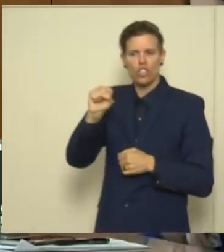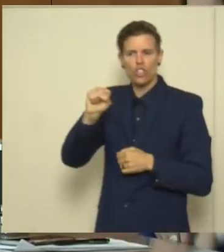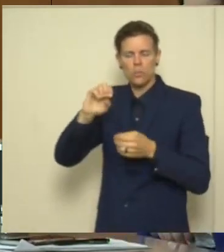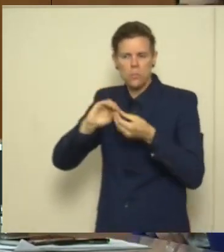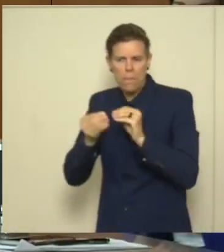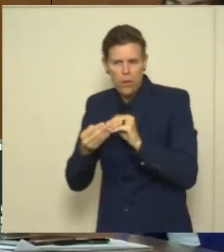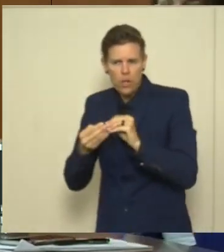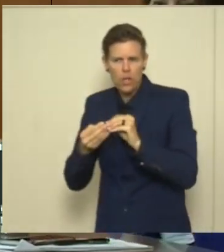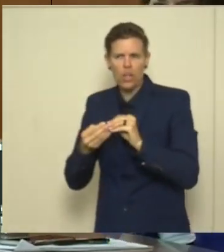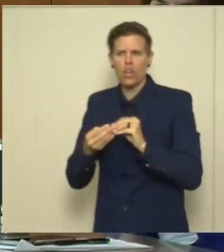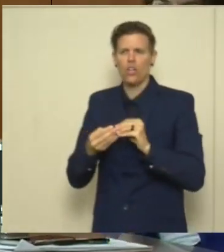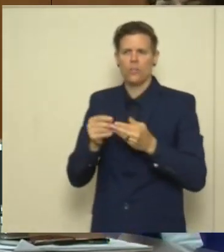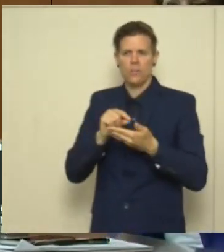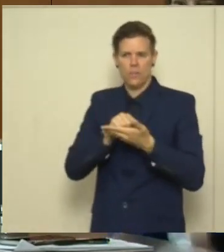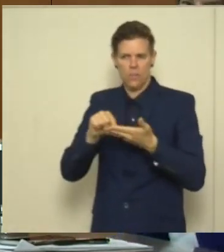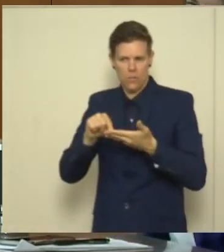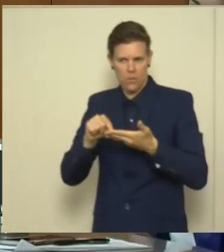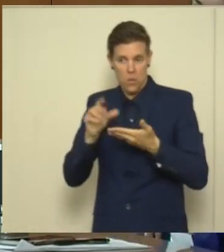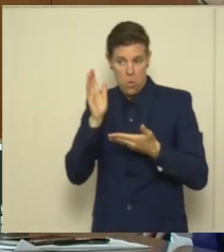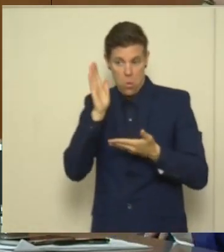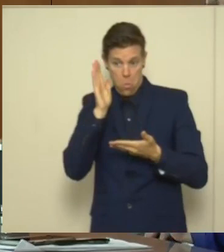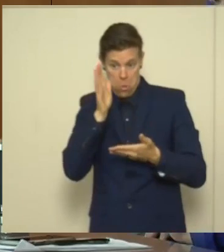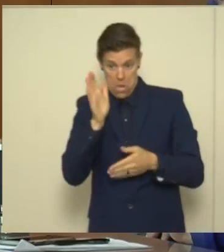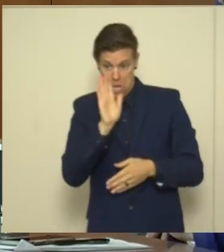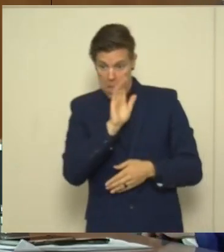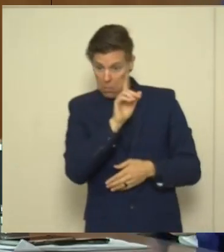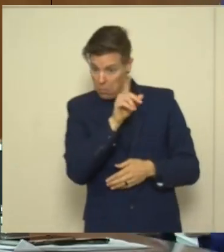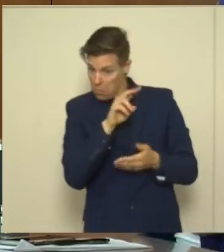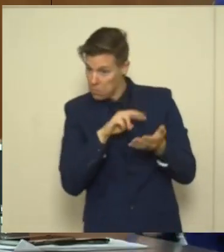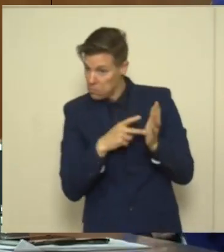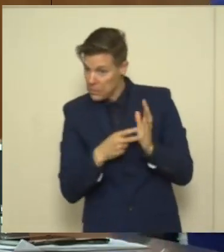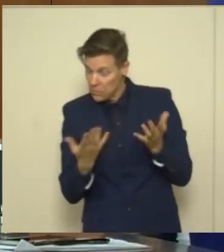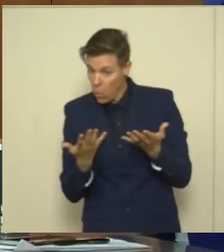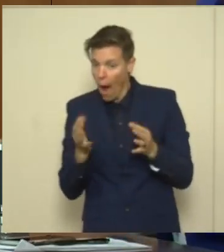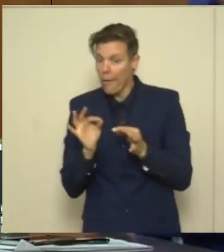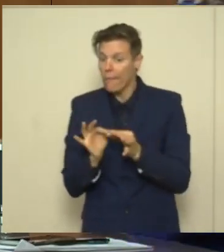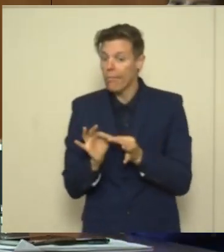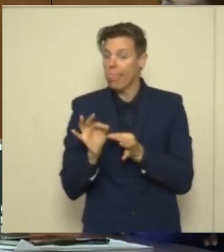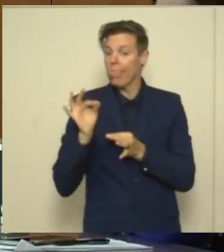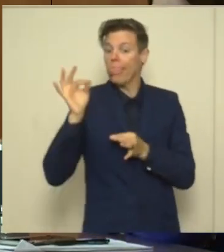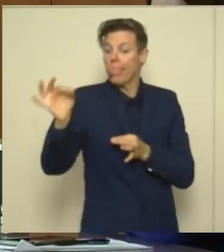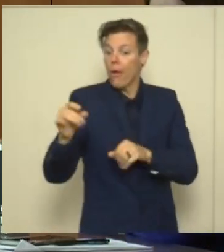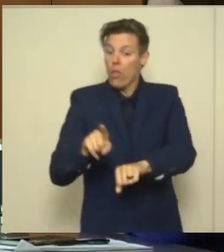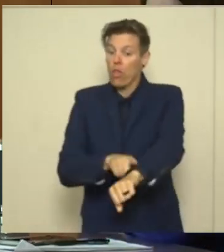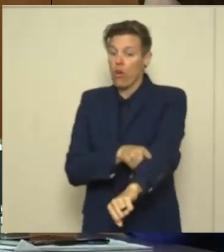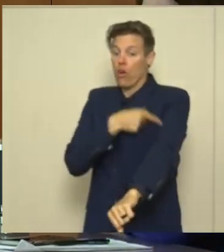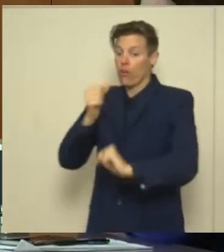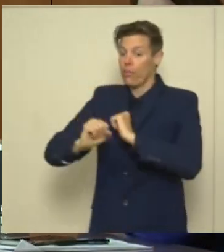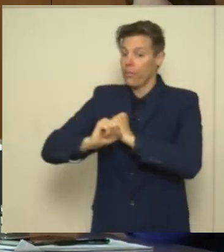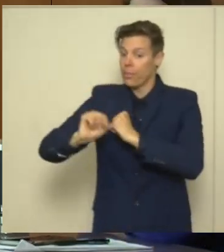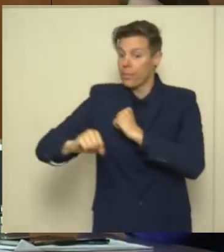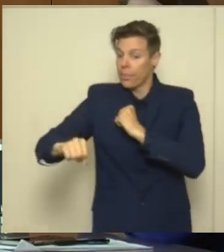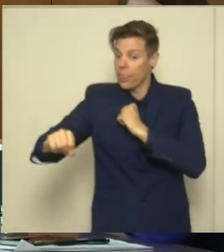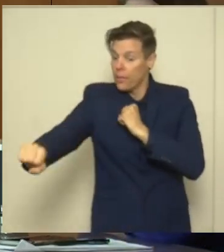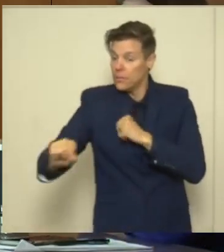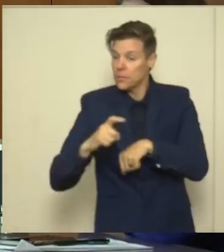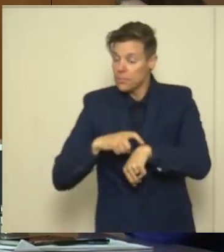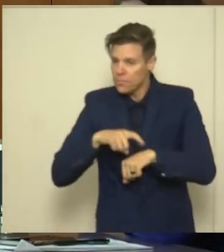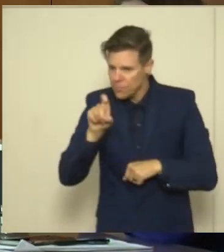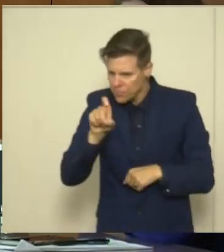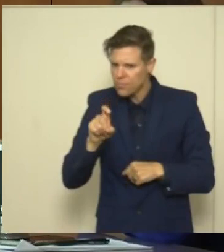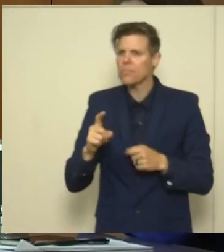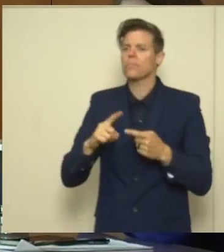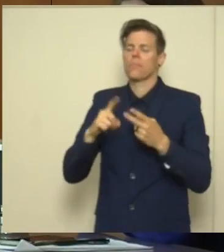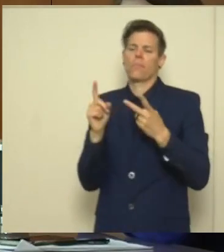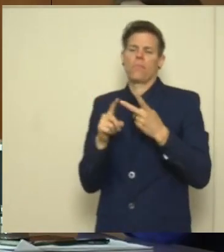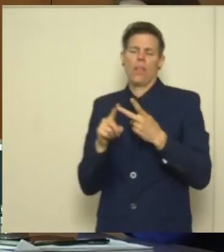potential delays linked to that? And then you also mentioned, the chance that ballot counting goes into day